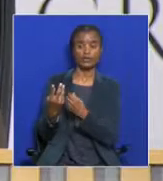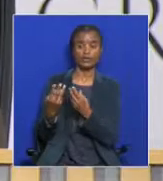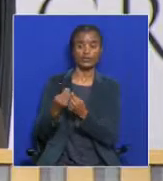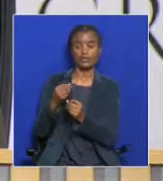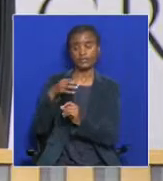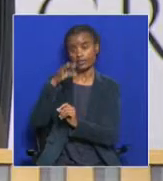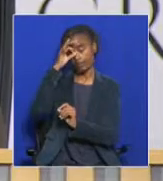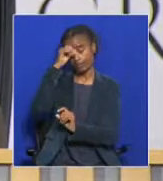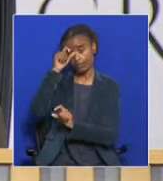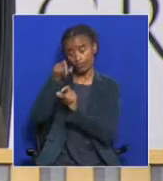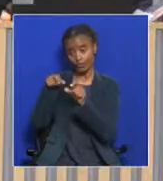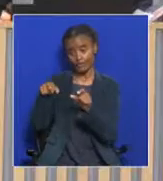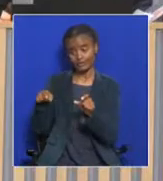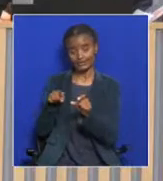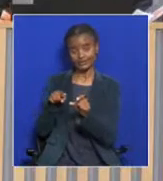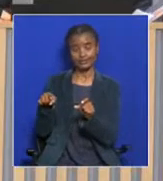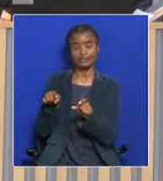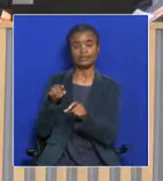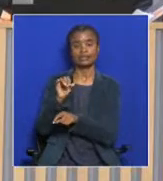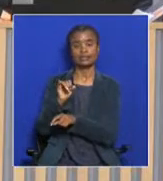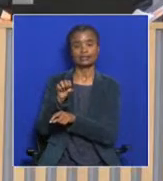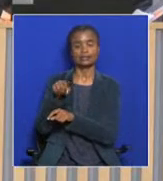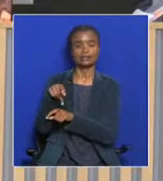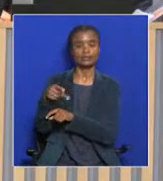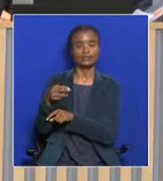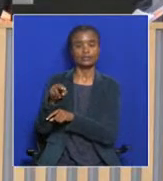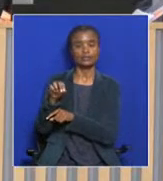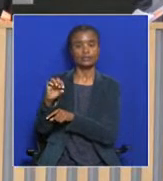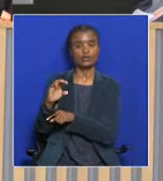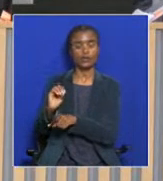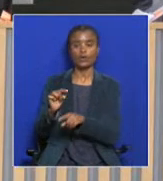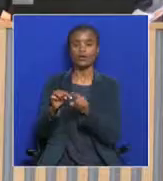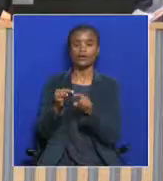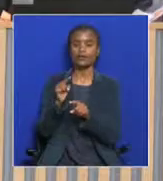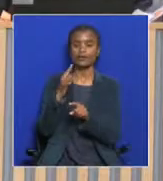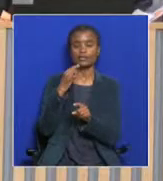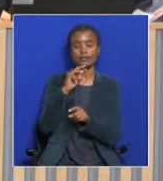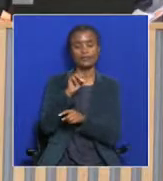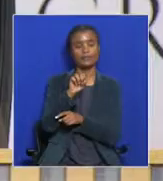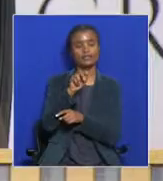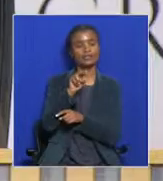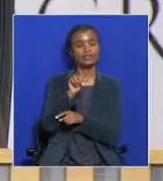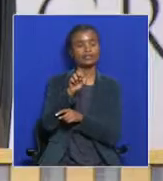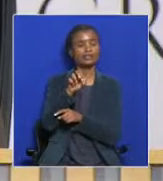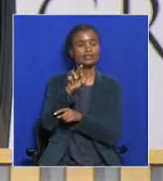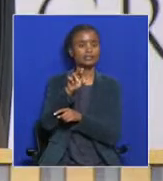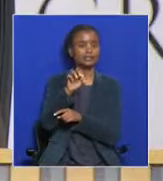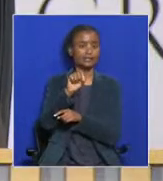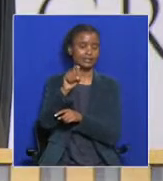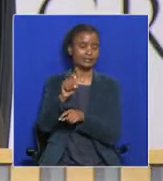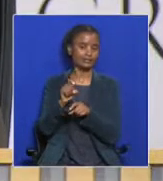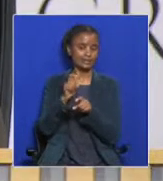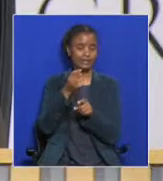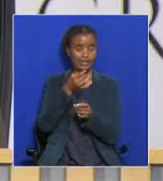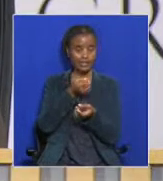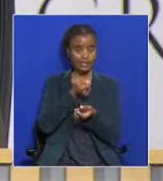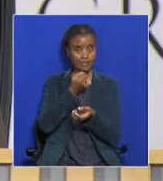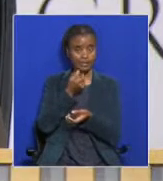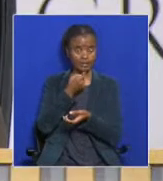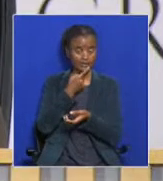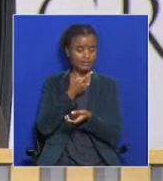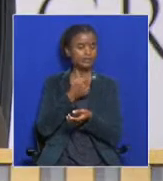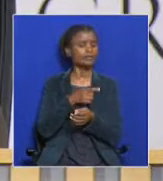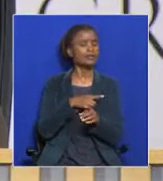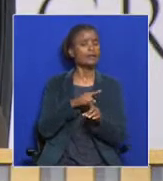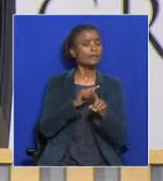tablets. But that's another thing that's not in the diary of Mpongase. It's not in his diary. He doesn't say